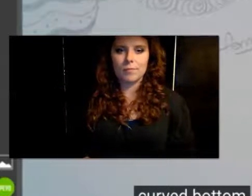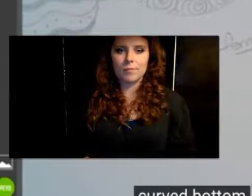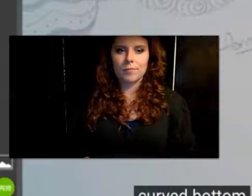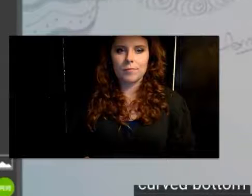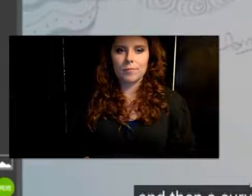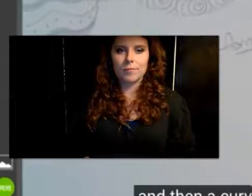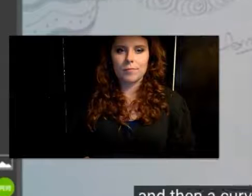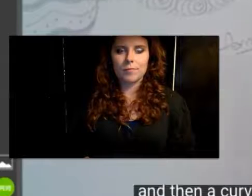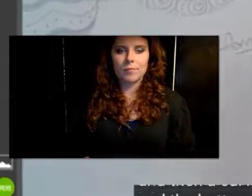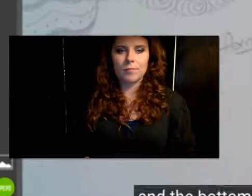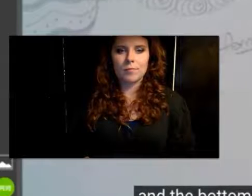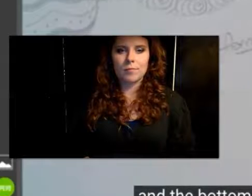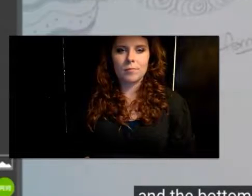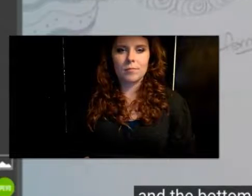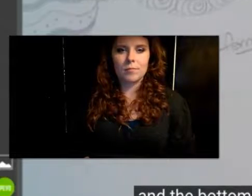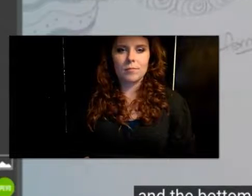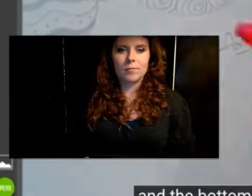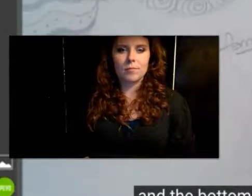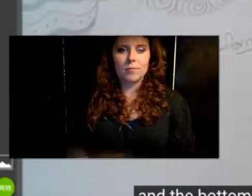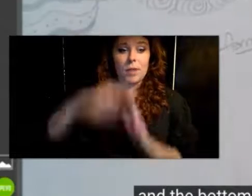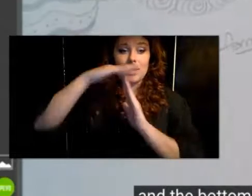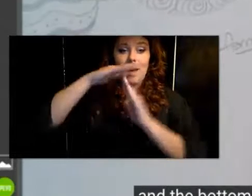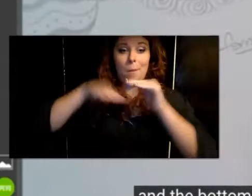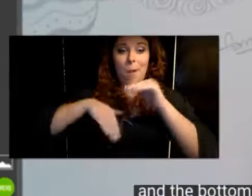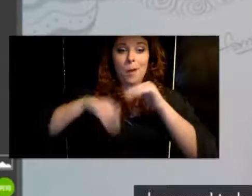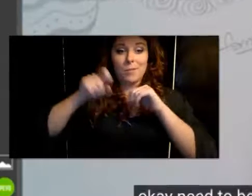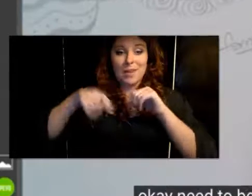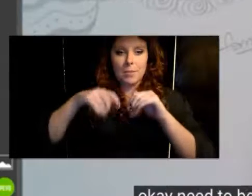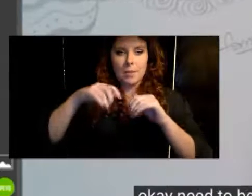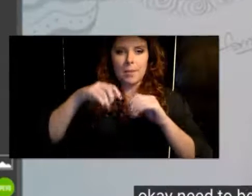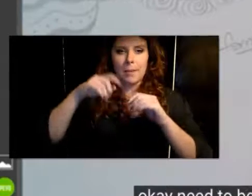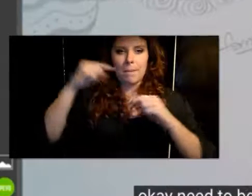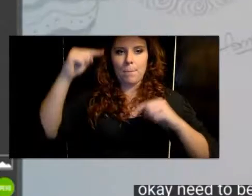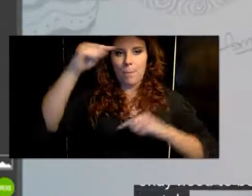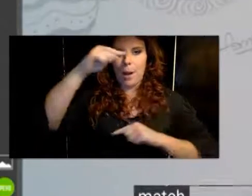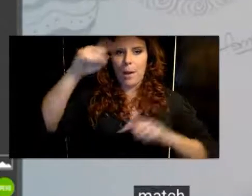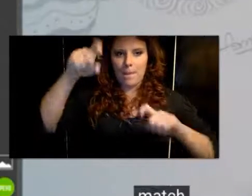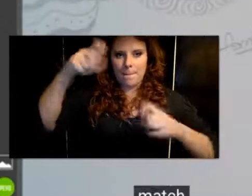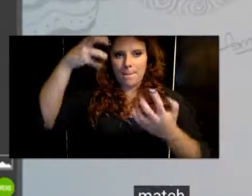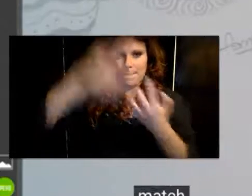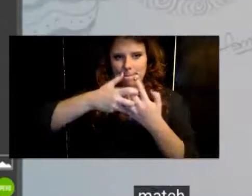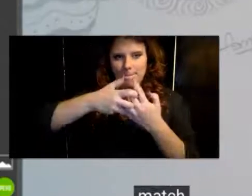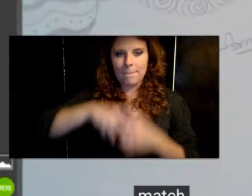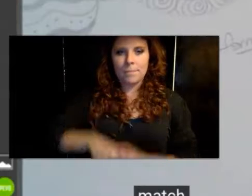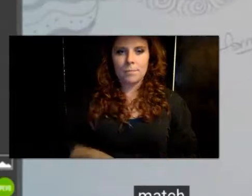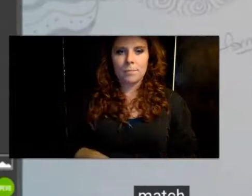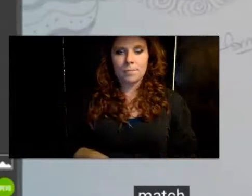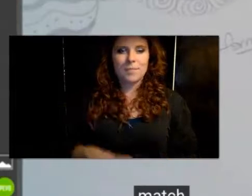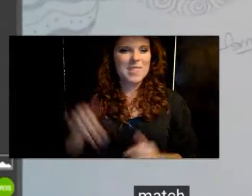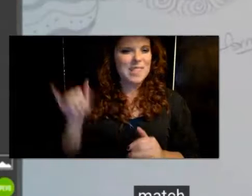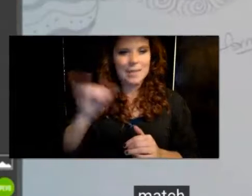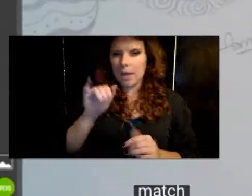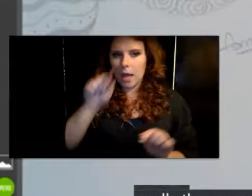and then the top and the bottom, okay, need to be parallel, so they need to match. Really the same curve going